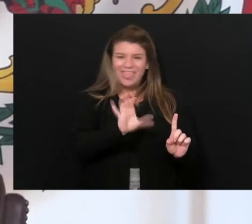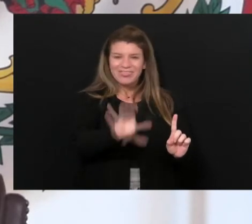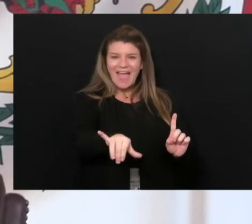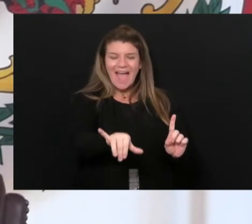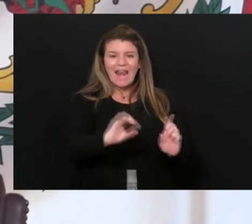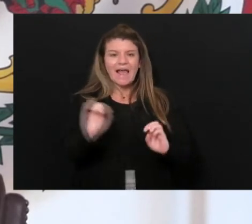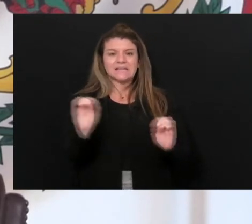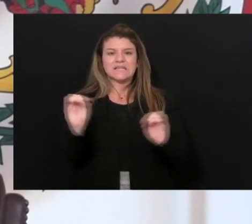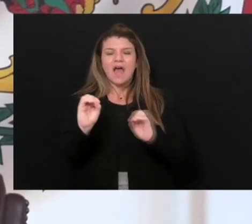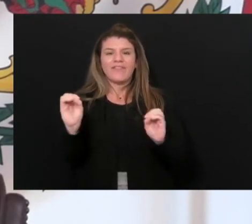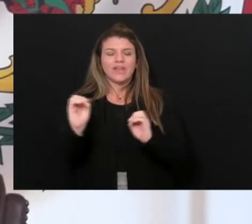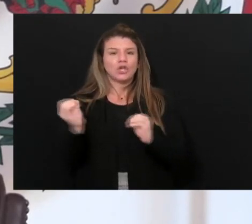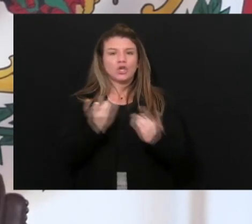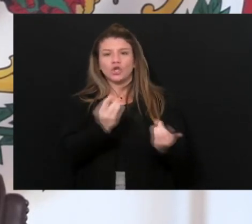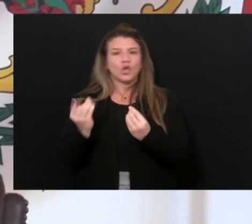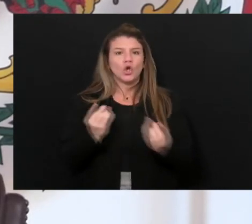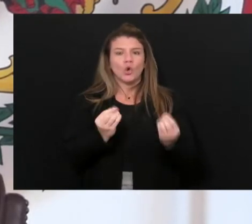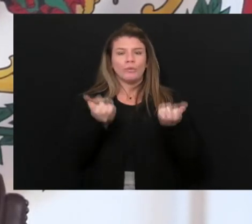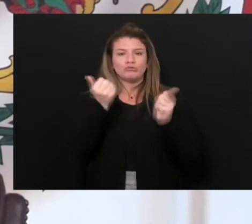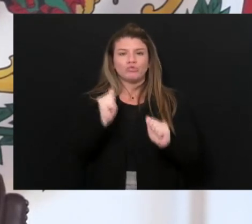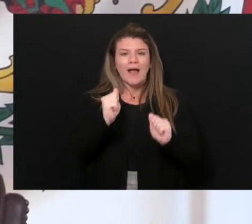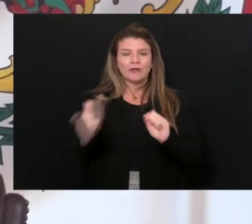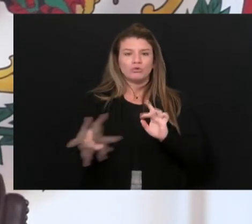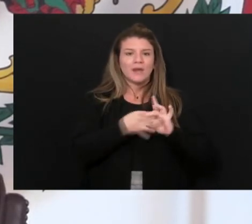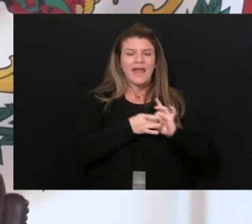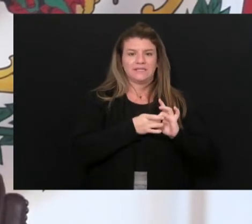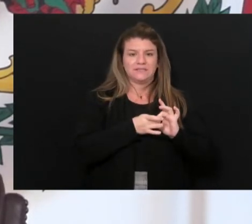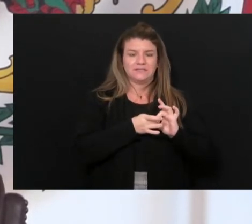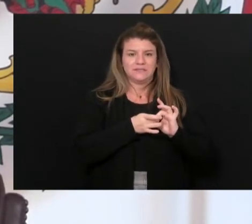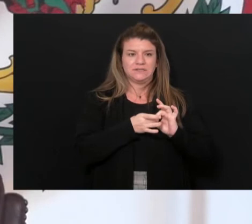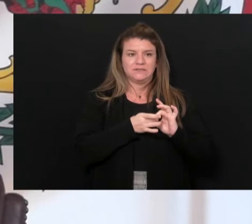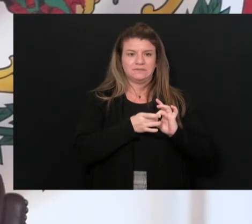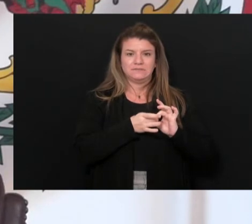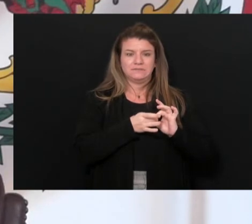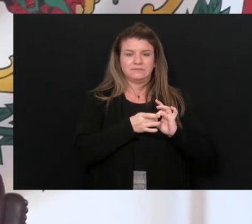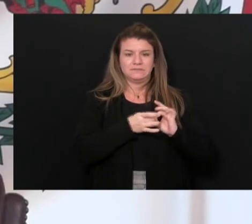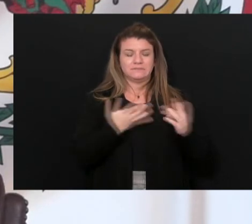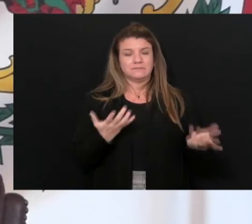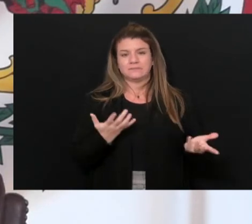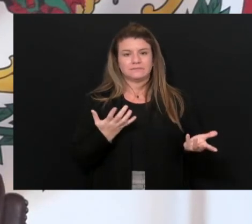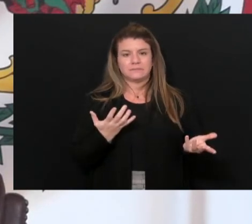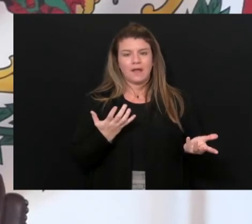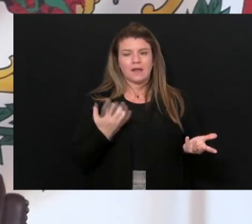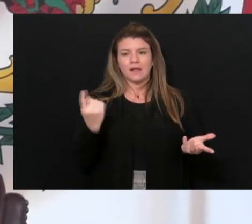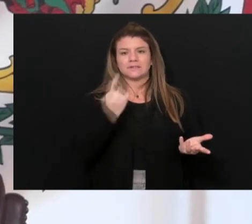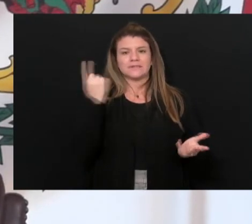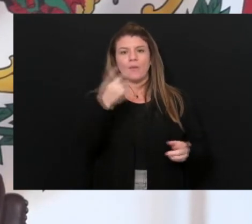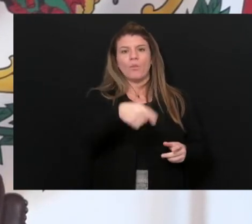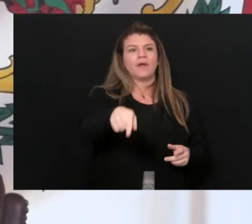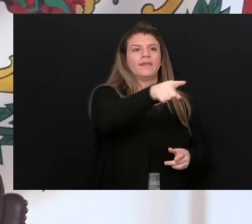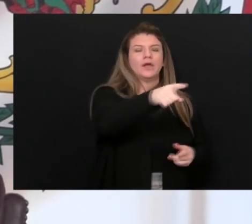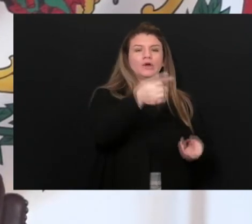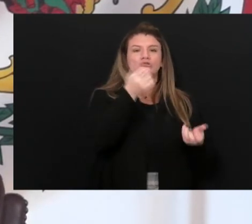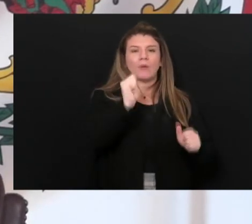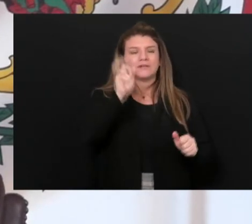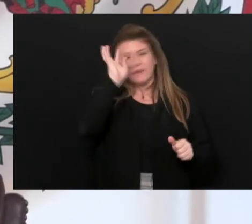do with trying to connect with one another unless you, Joe, or somebody wants to make it that